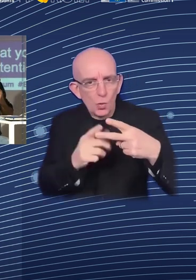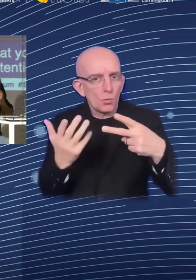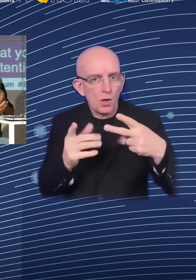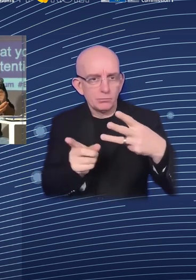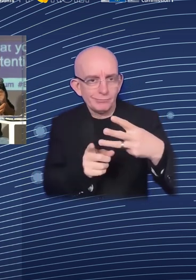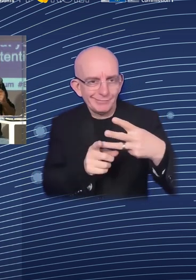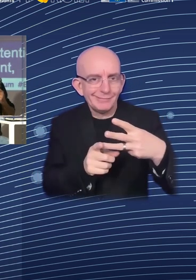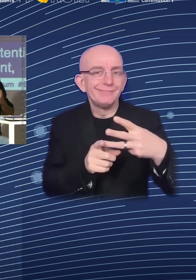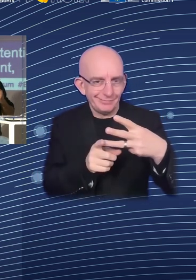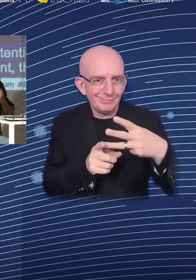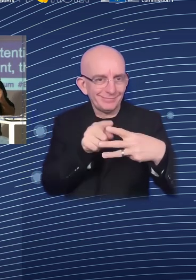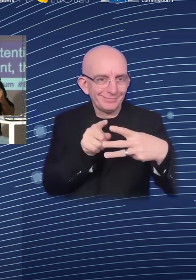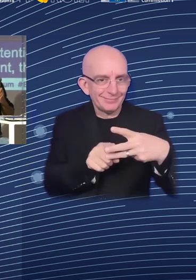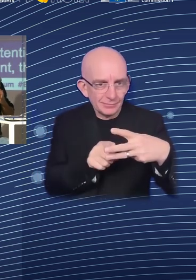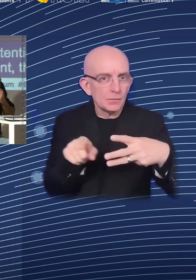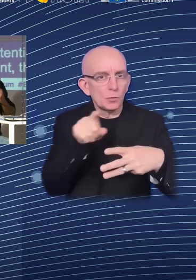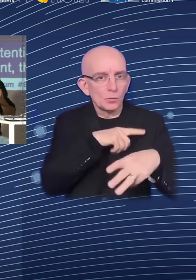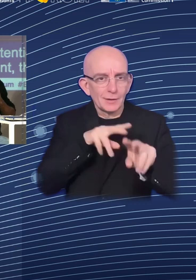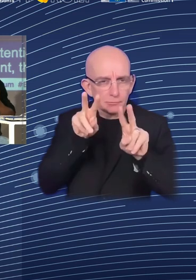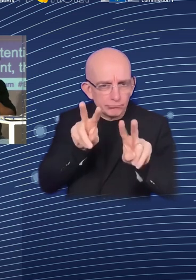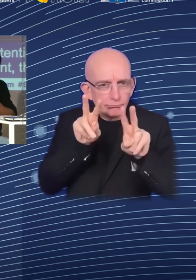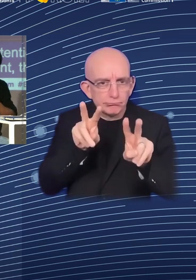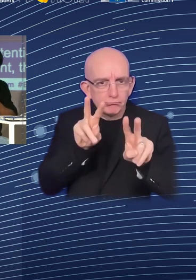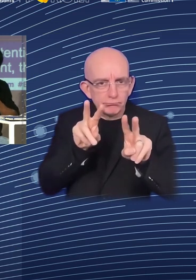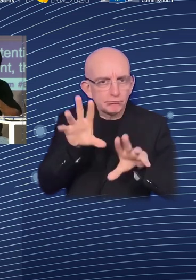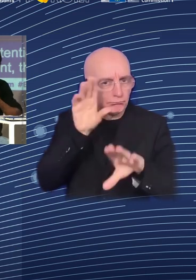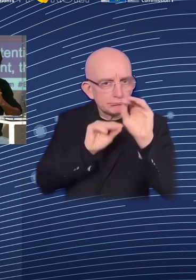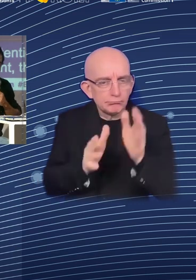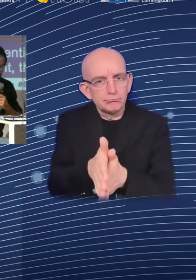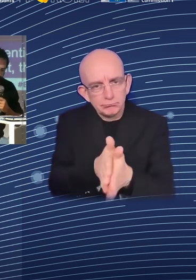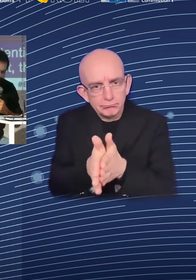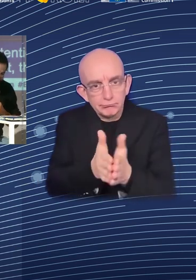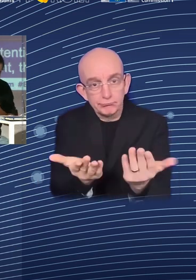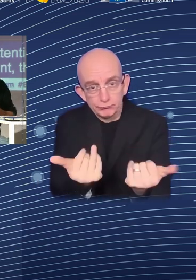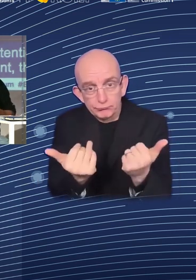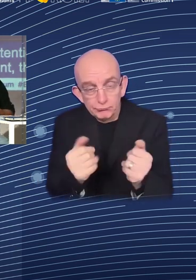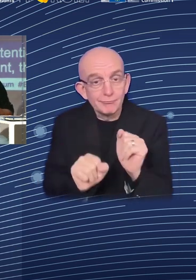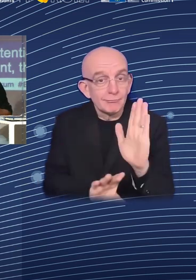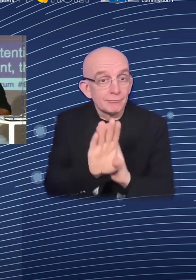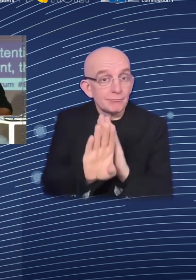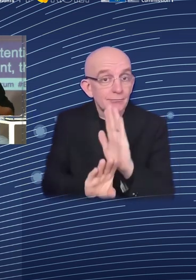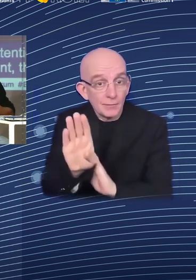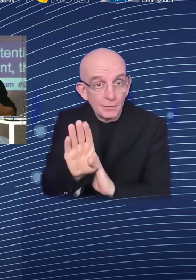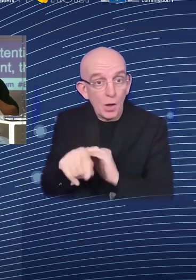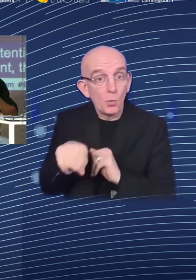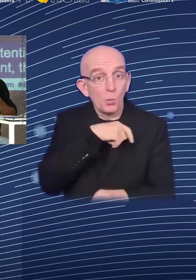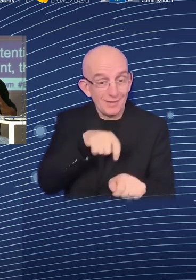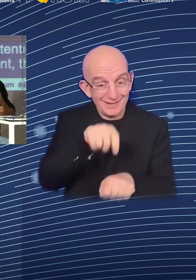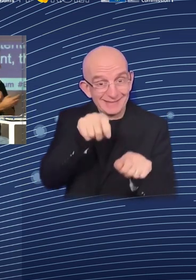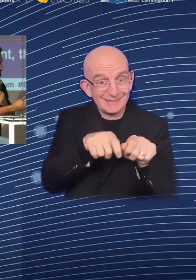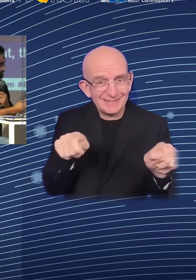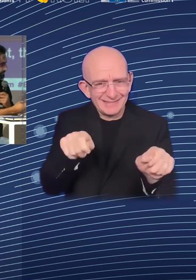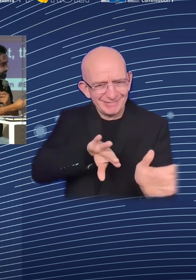is not to assess people. The objective is to develop skills, to progress, and to be and to have the